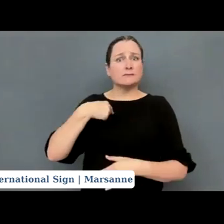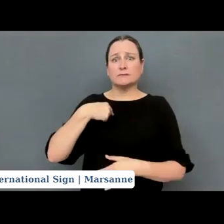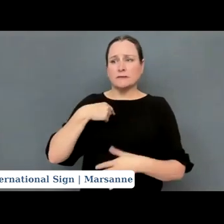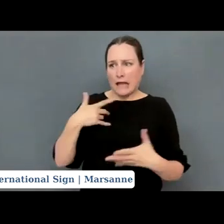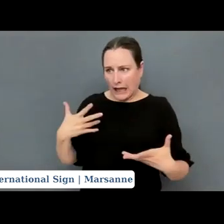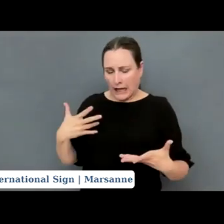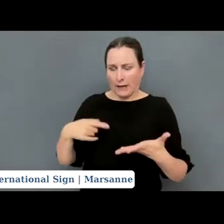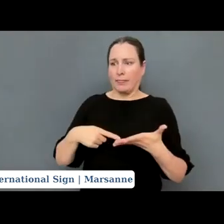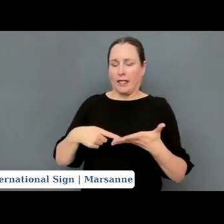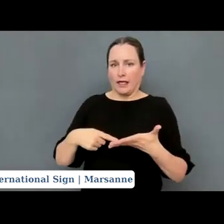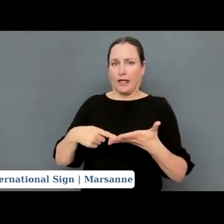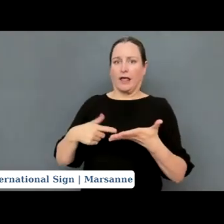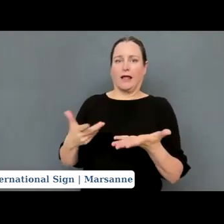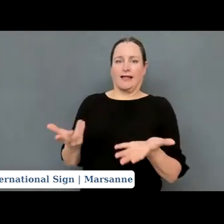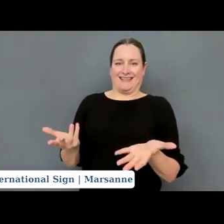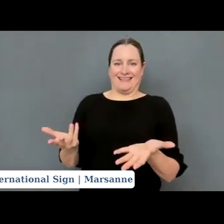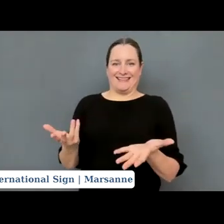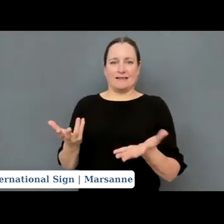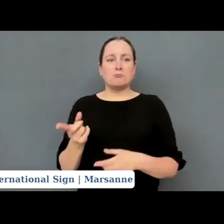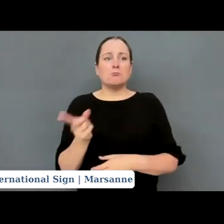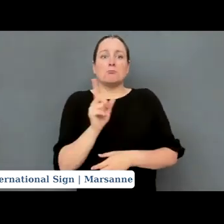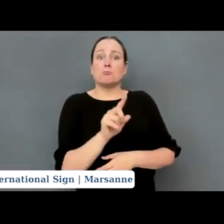The beneficiaries